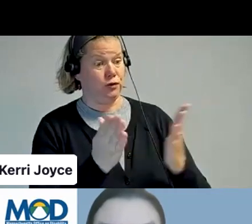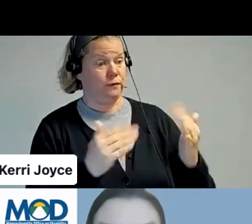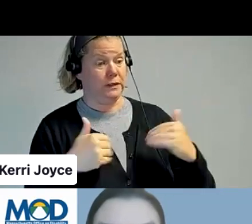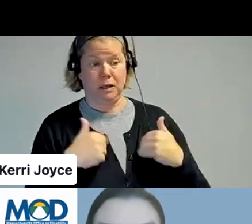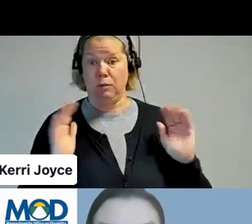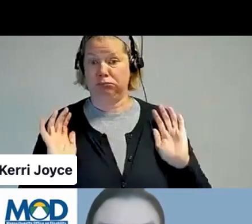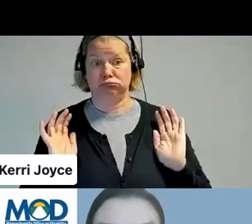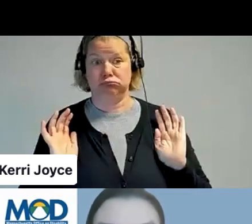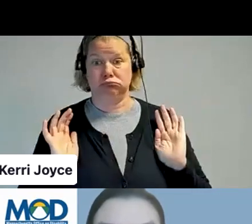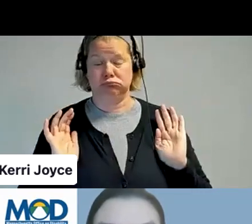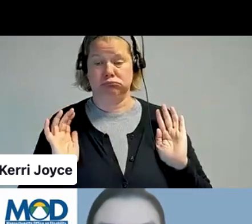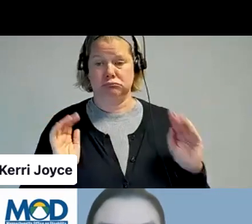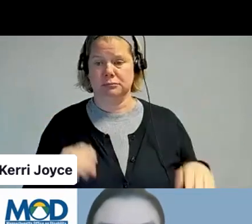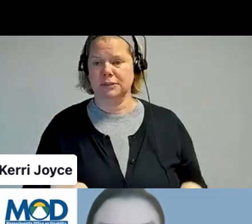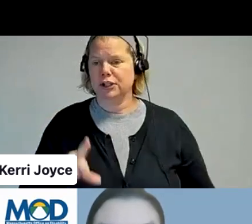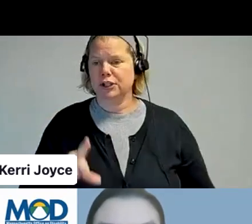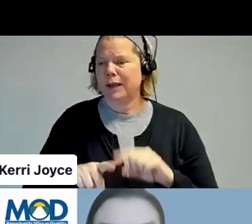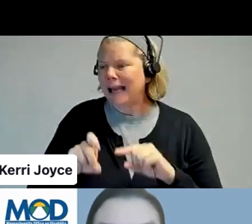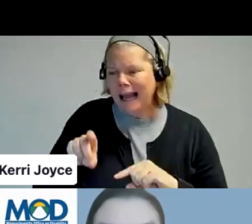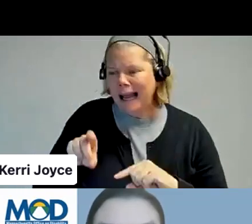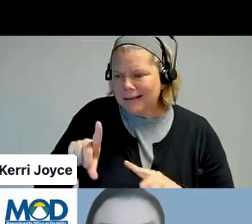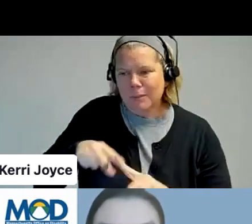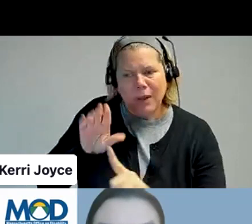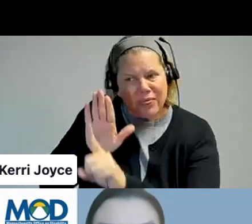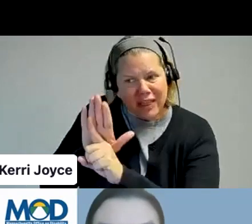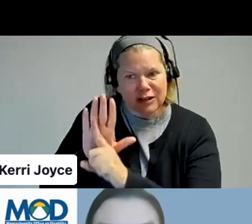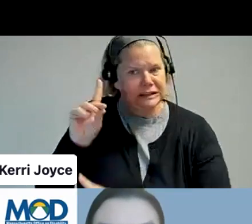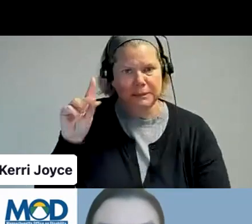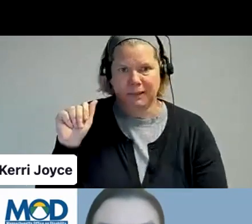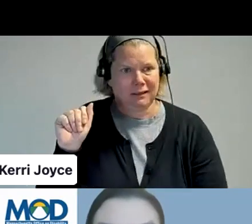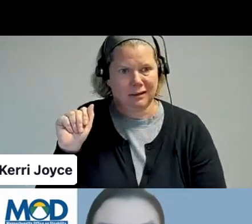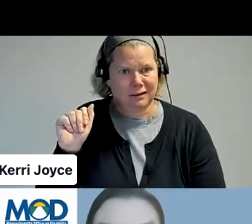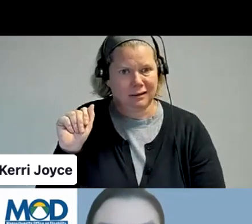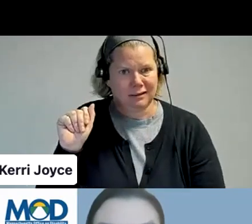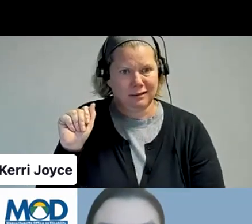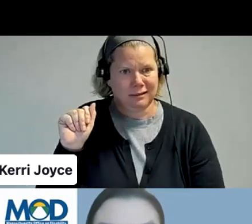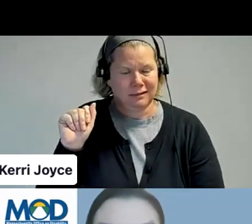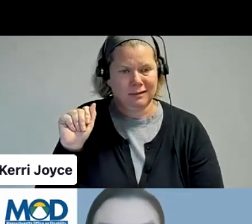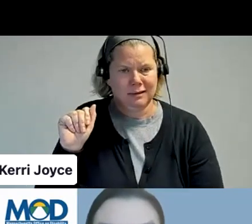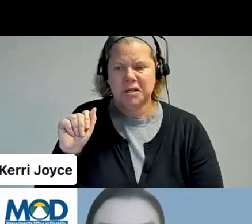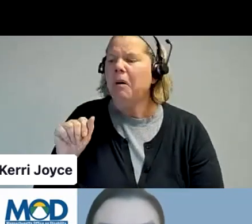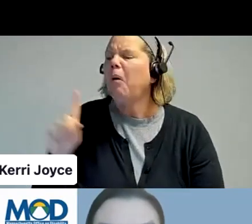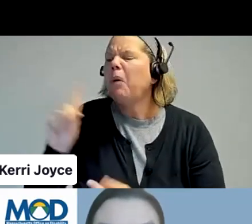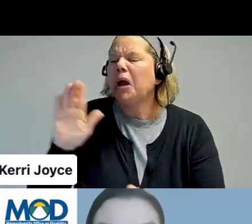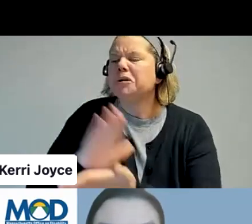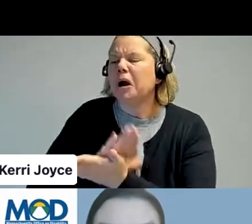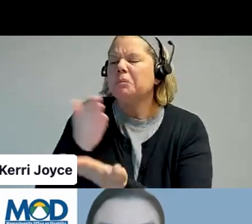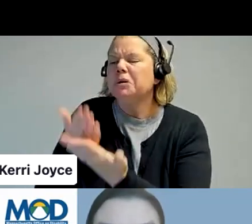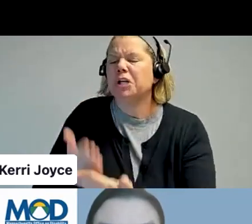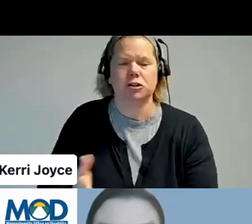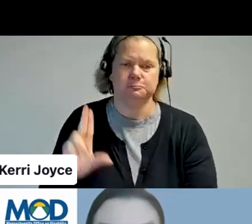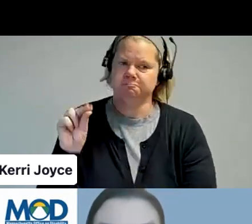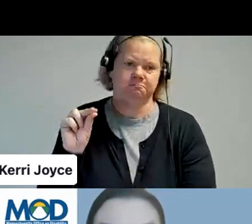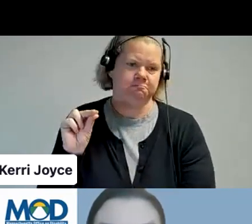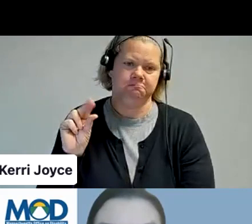must not ask the handler about their disability. You must not ask them for documentation or ask